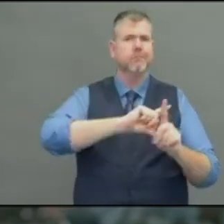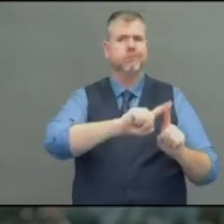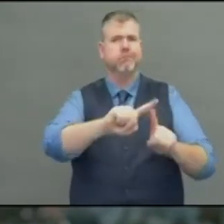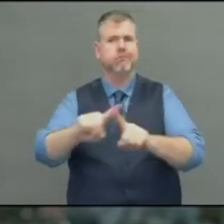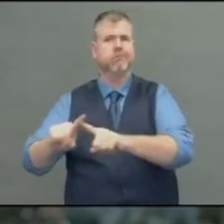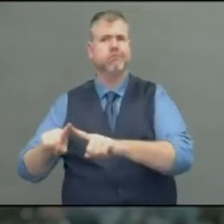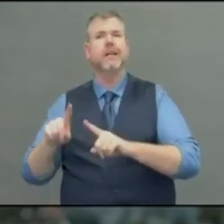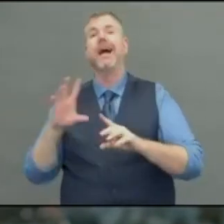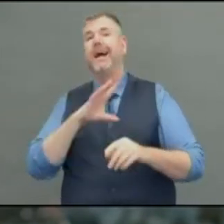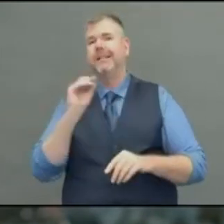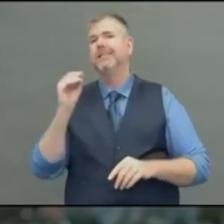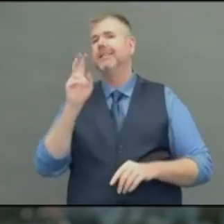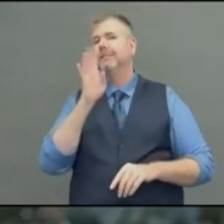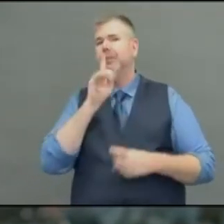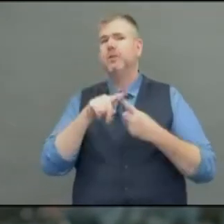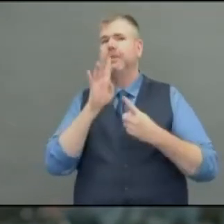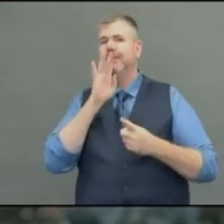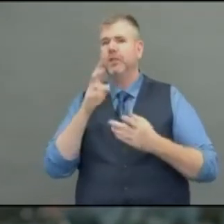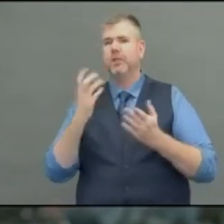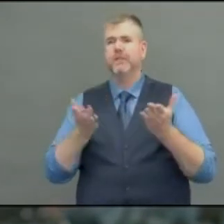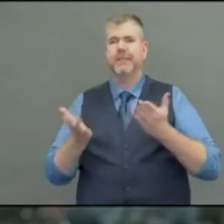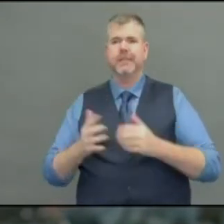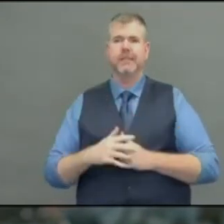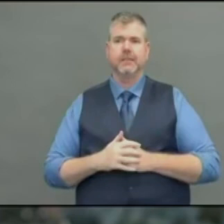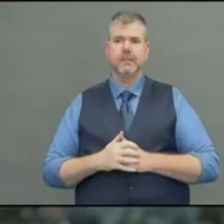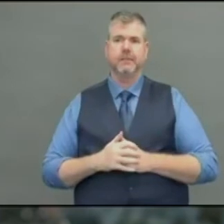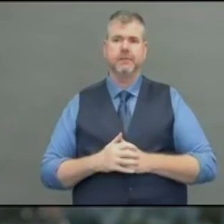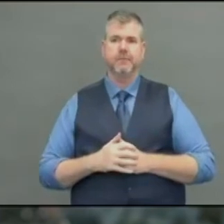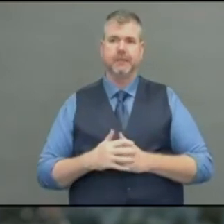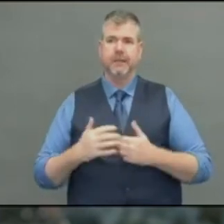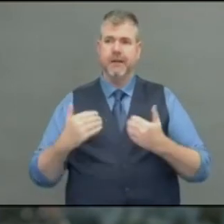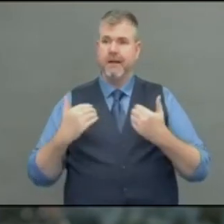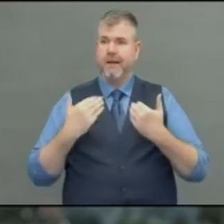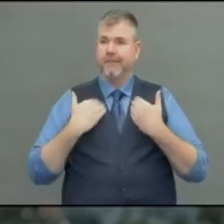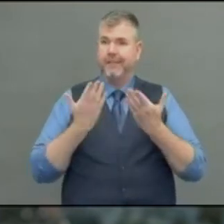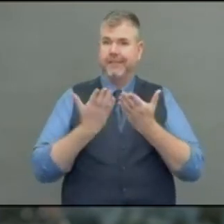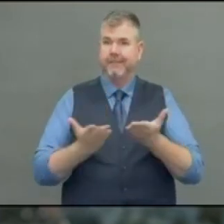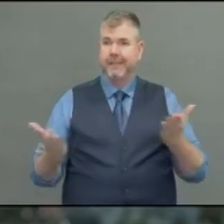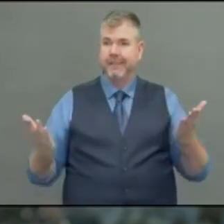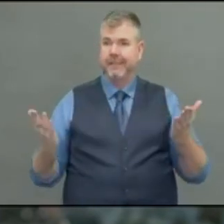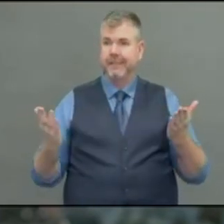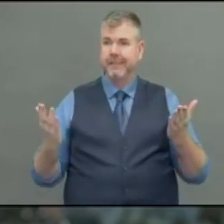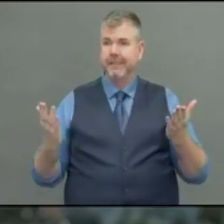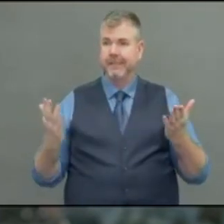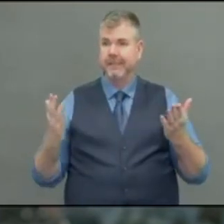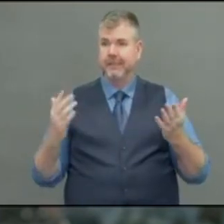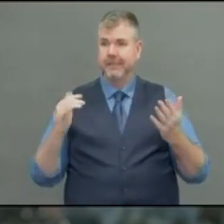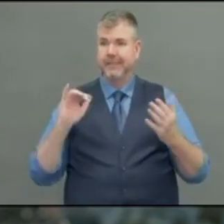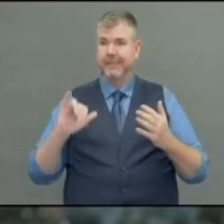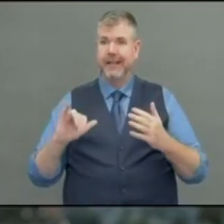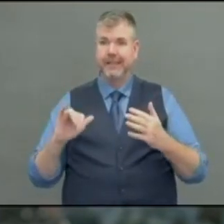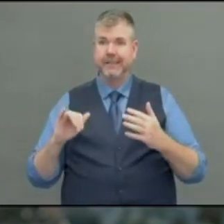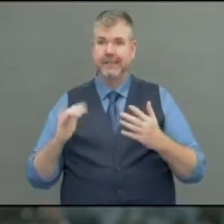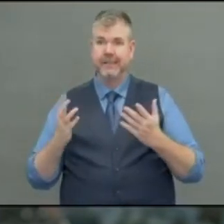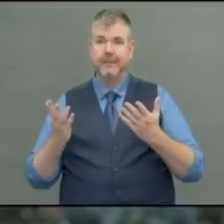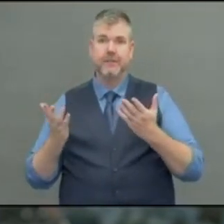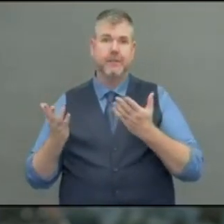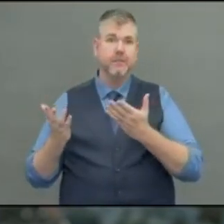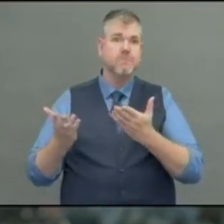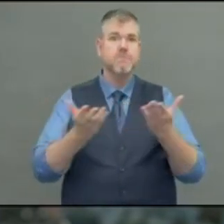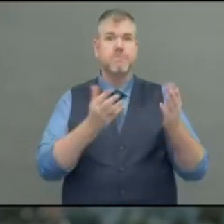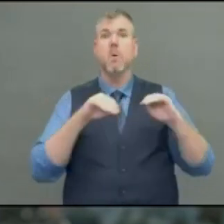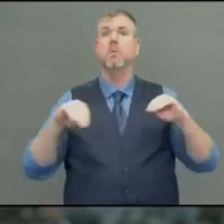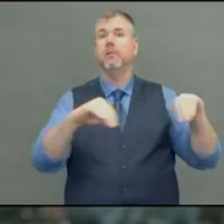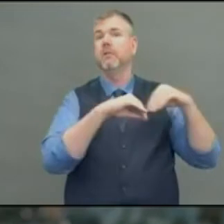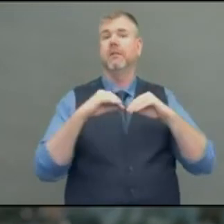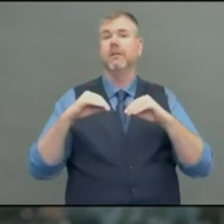you offer. And you also have devices that can help any mobile devices users. Wow, so this is amazing, and this is